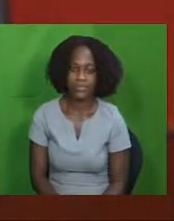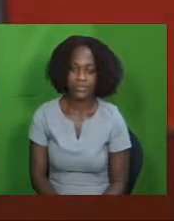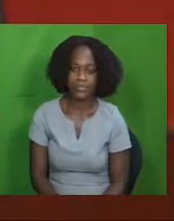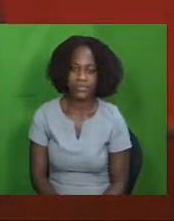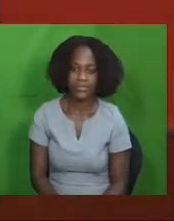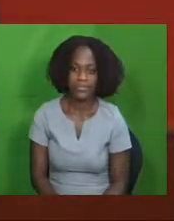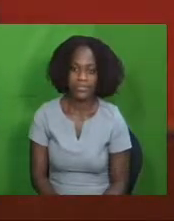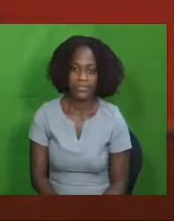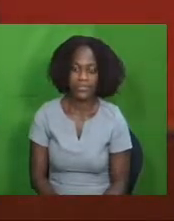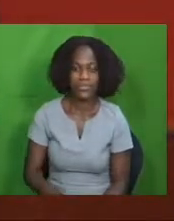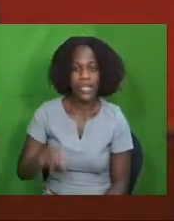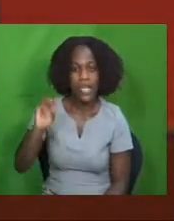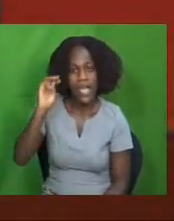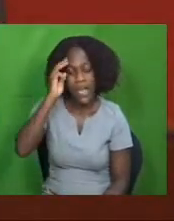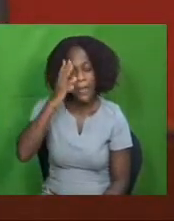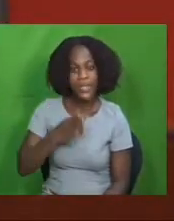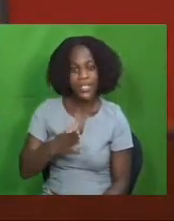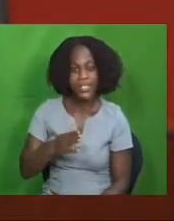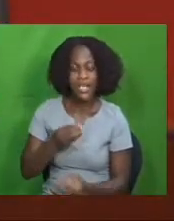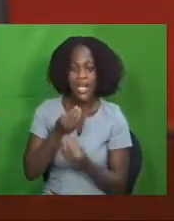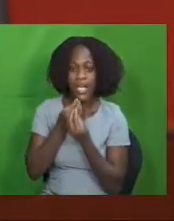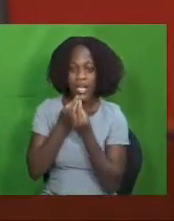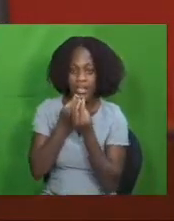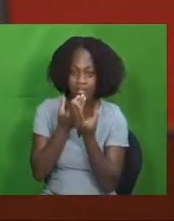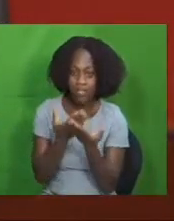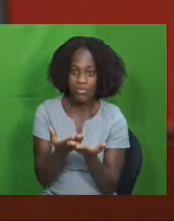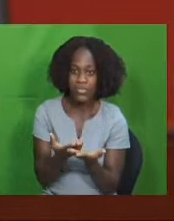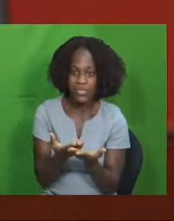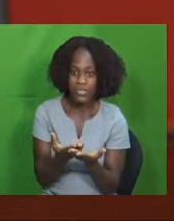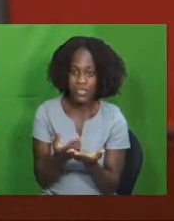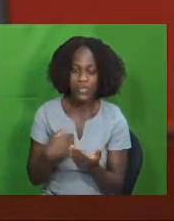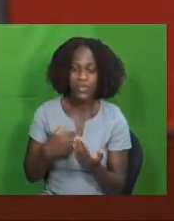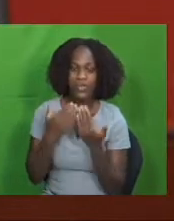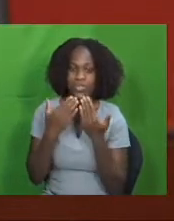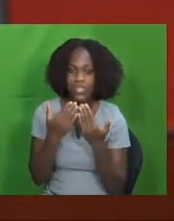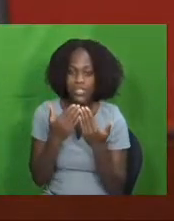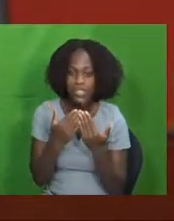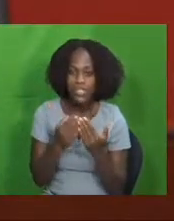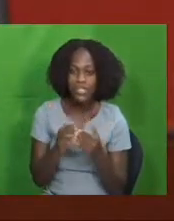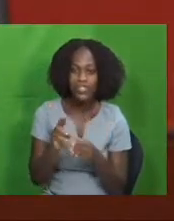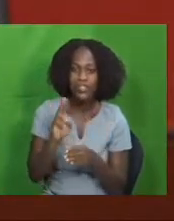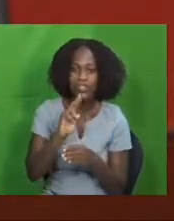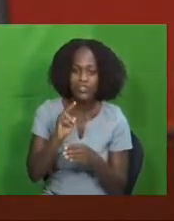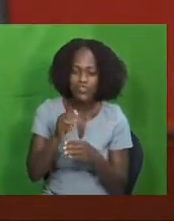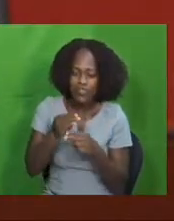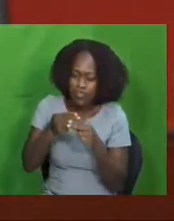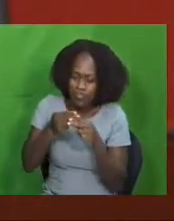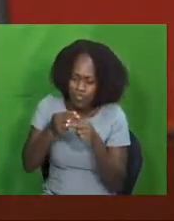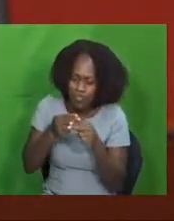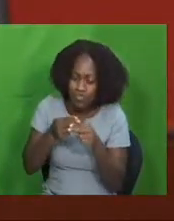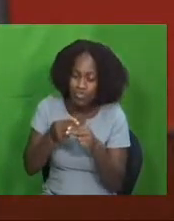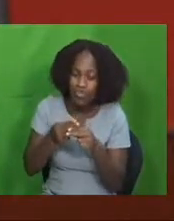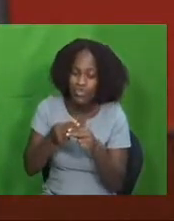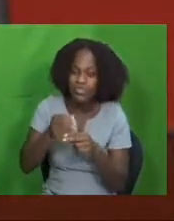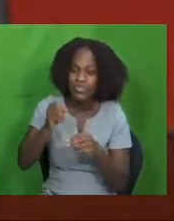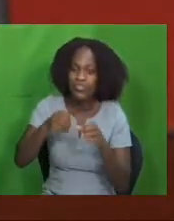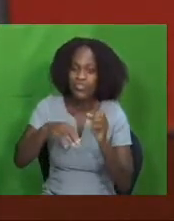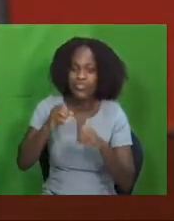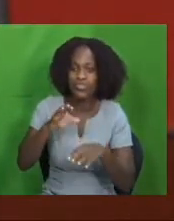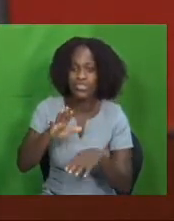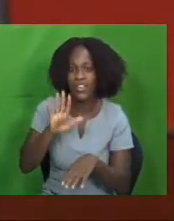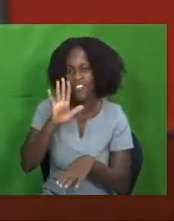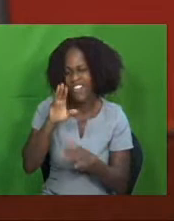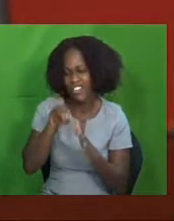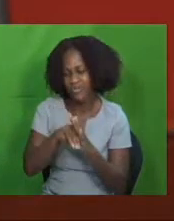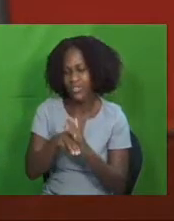Minister for Information, we are grateful for your brief submission, just about 5